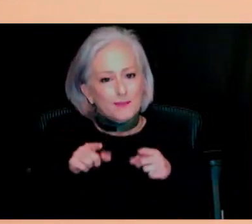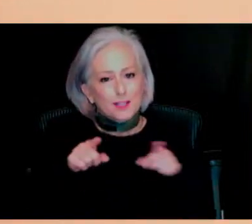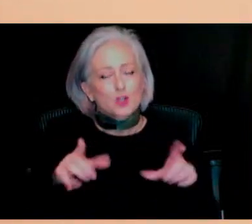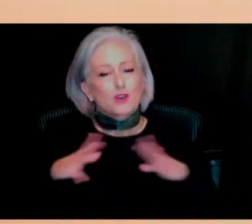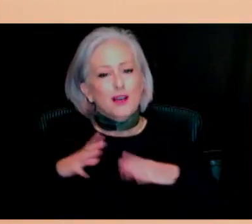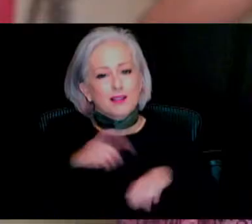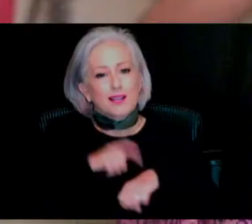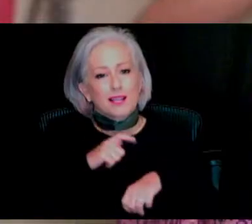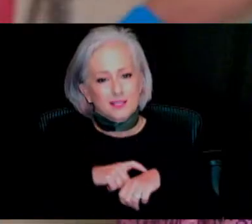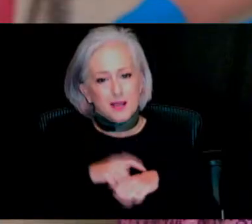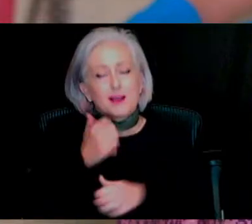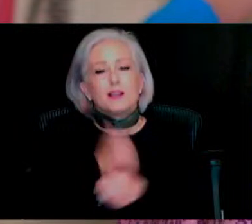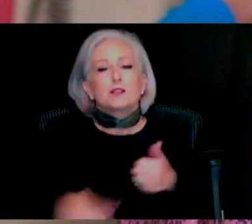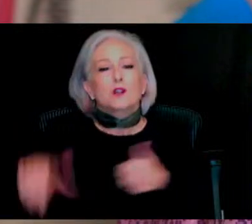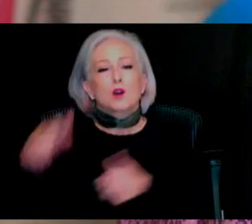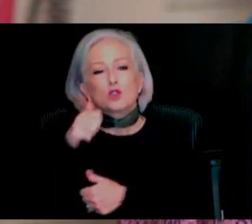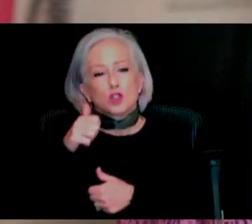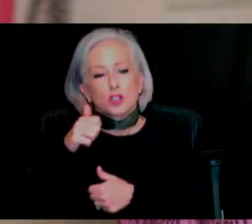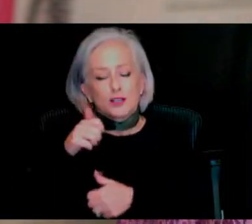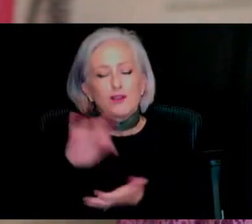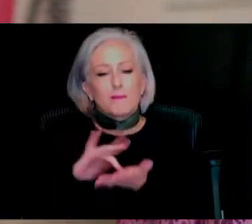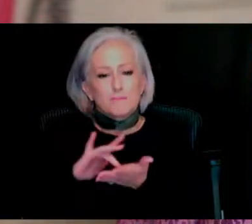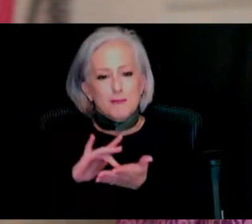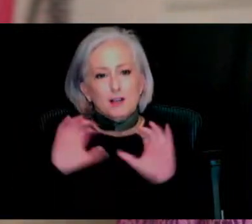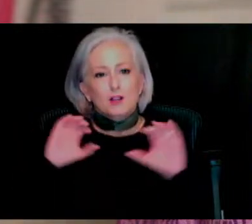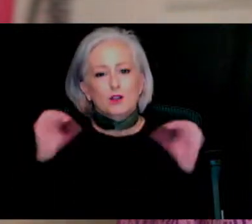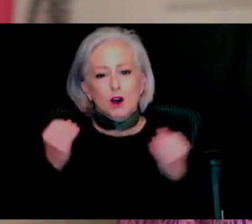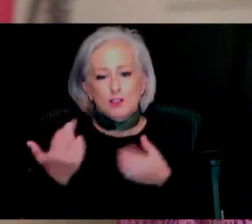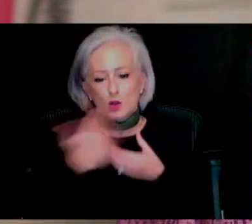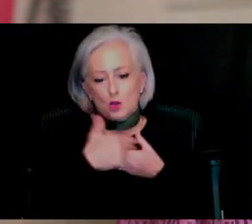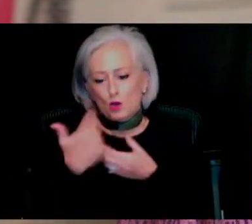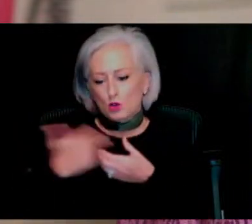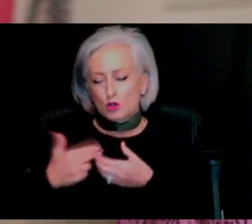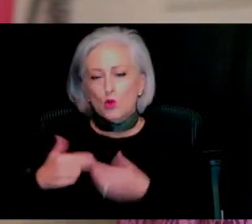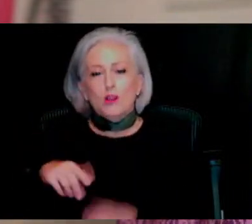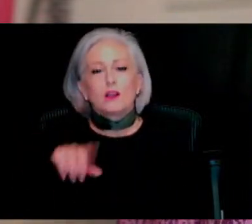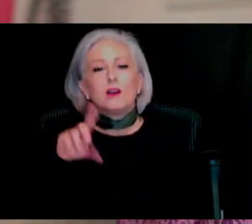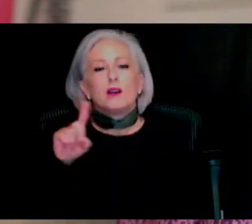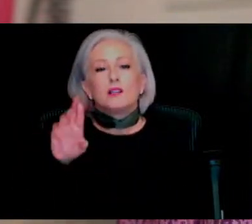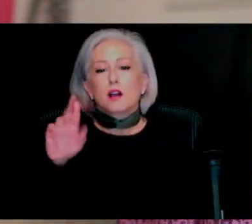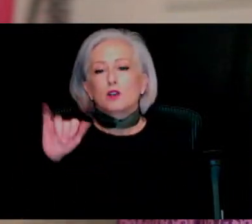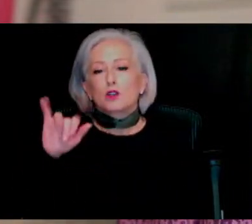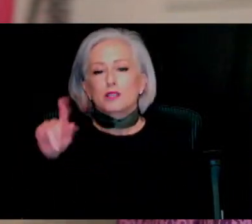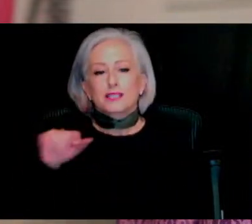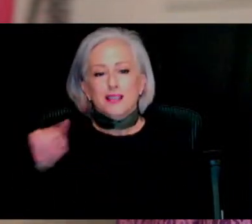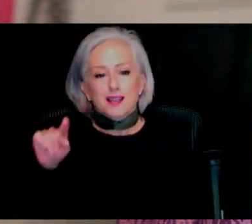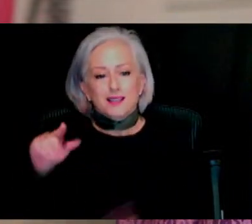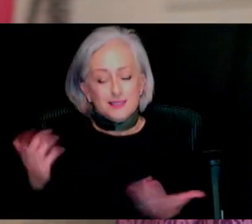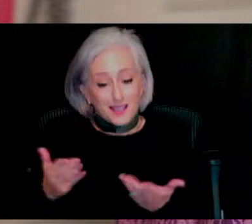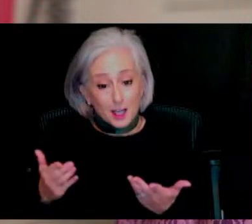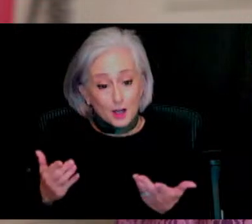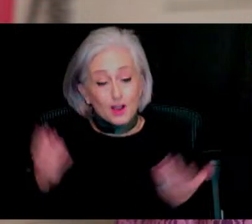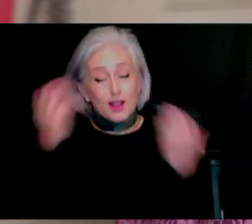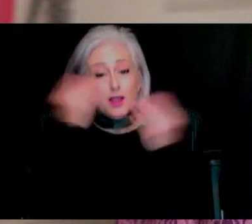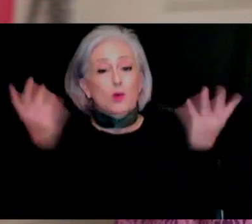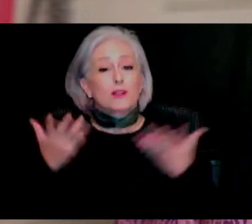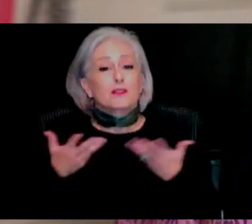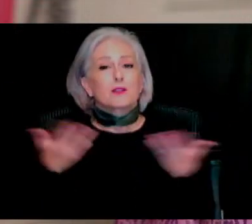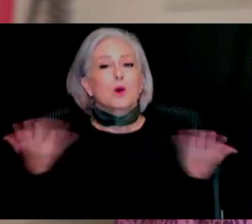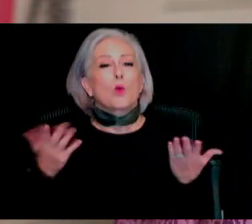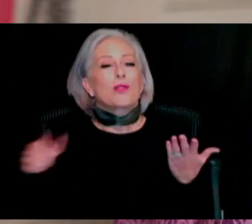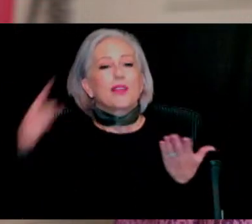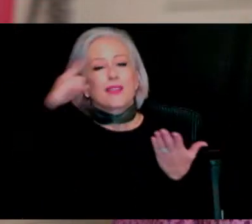medical officers from several metro hospitals joining us. Dr. Stites will be here. They're going to all tell us what they think about this upcoming